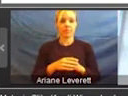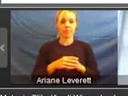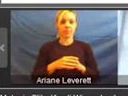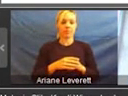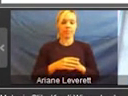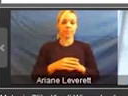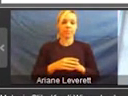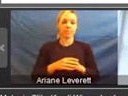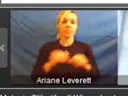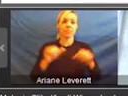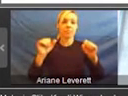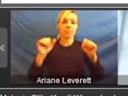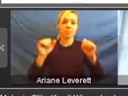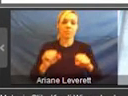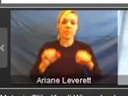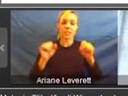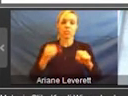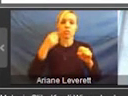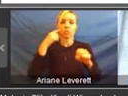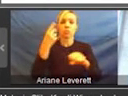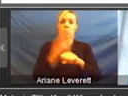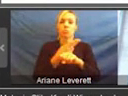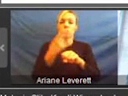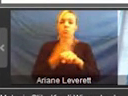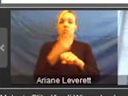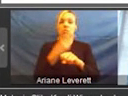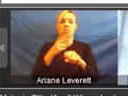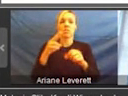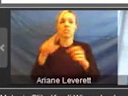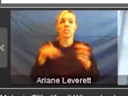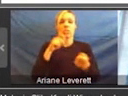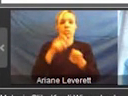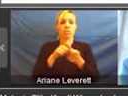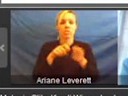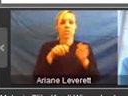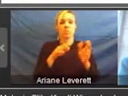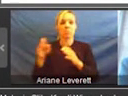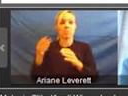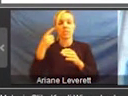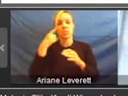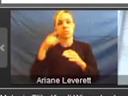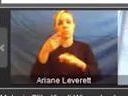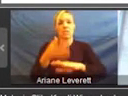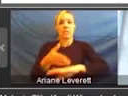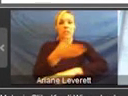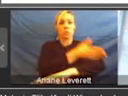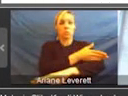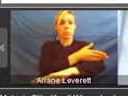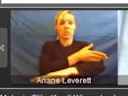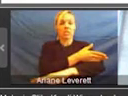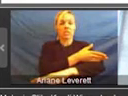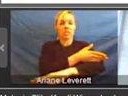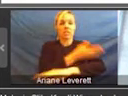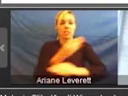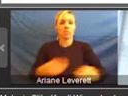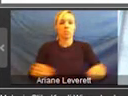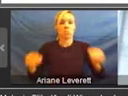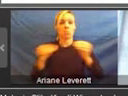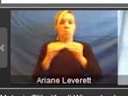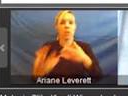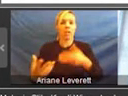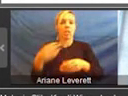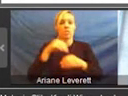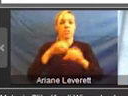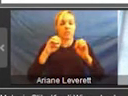to use certain means to increase inclusive education, yeah, for sure.